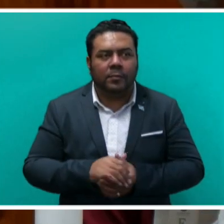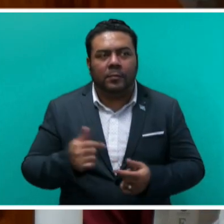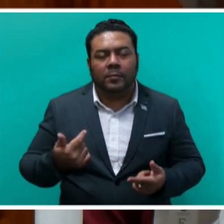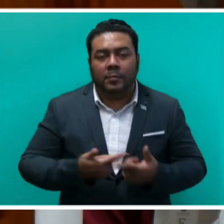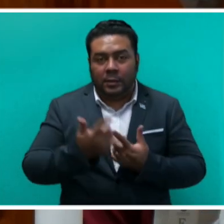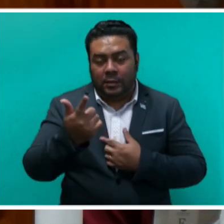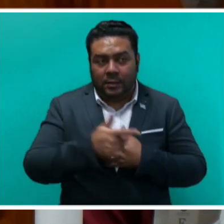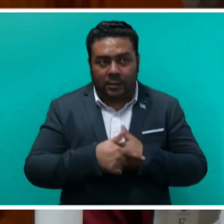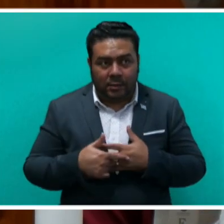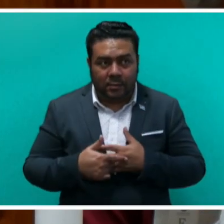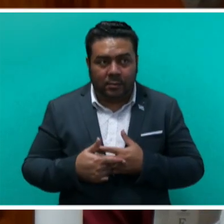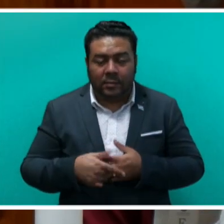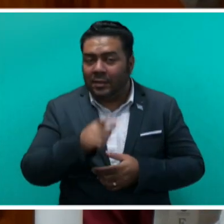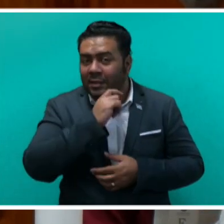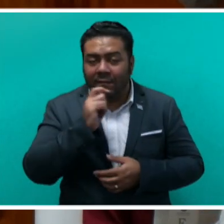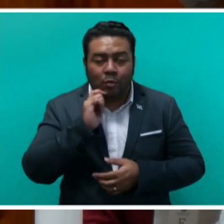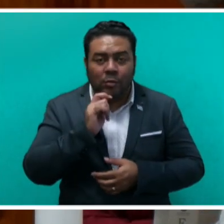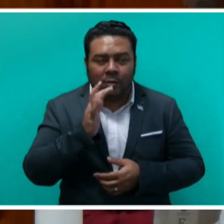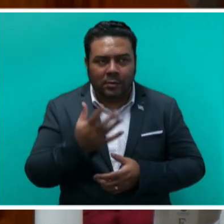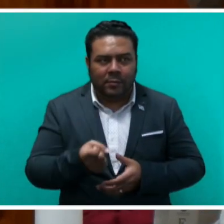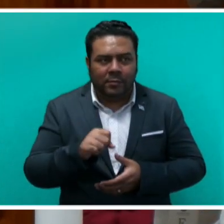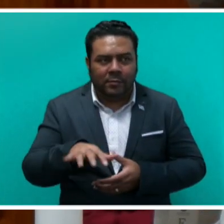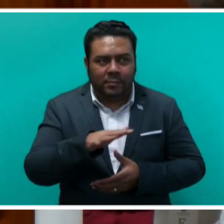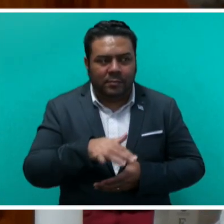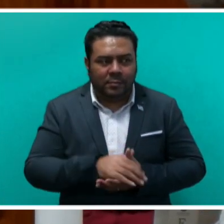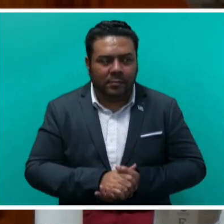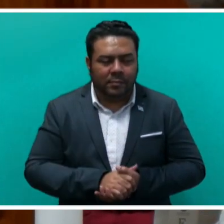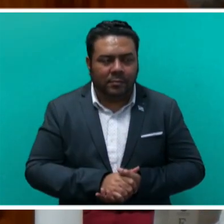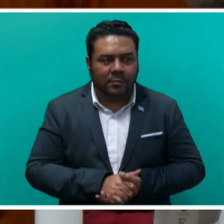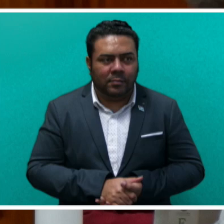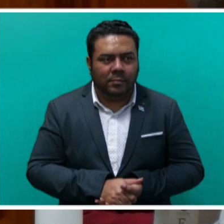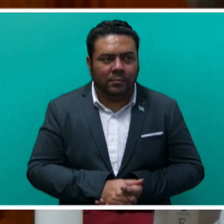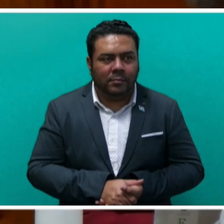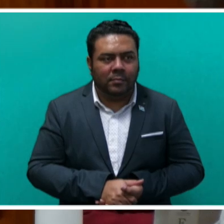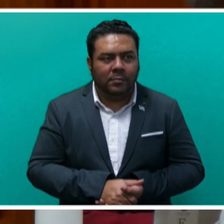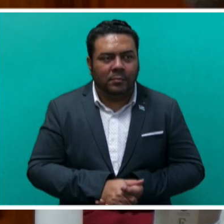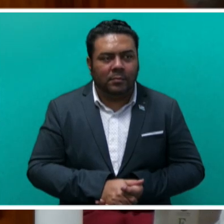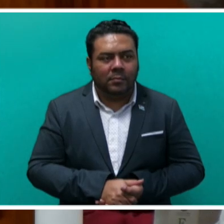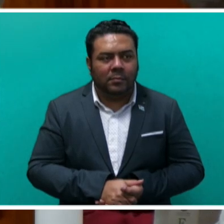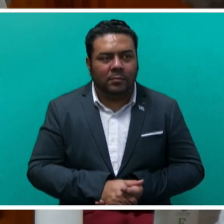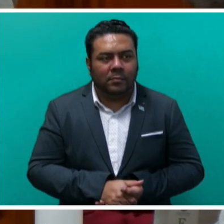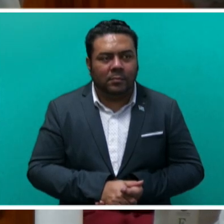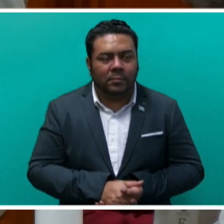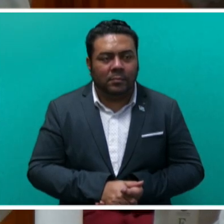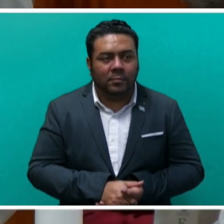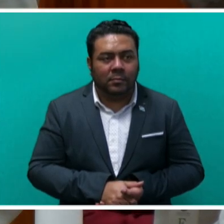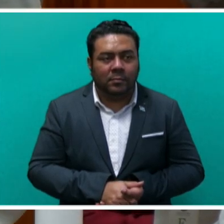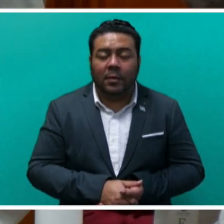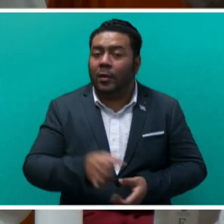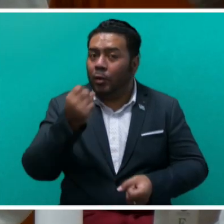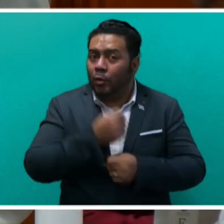sniffing around in Taveuni as we speak, sir. Of course, Grand Eastern Hotel too